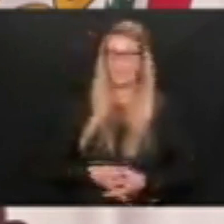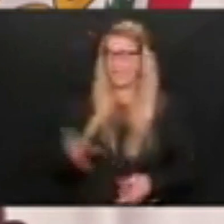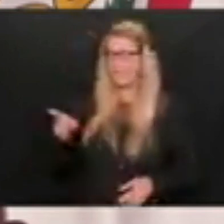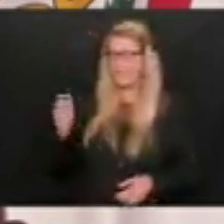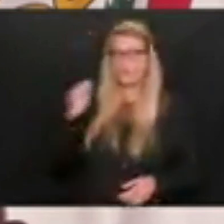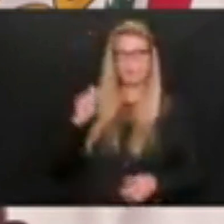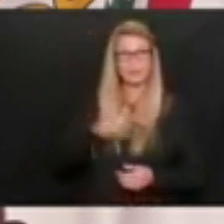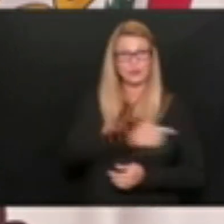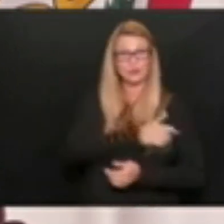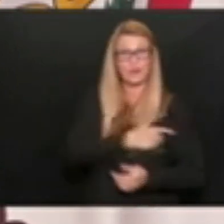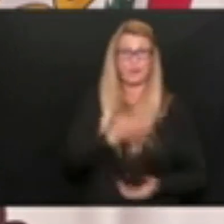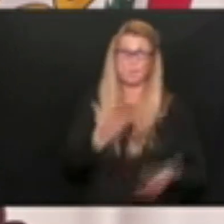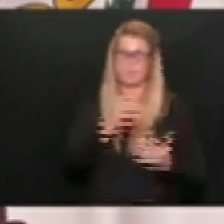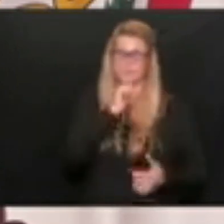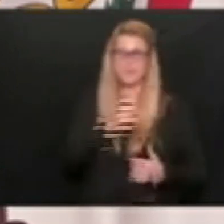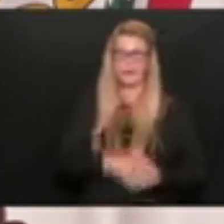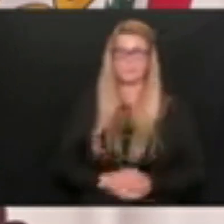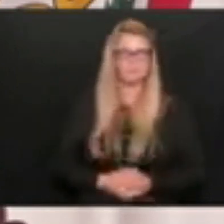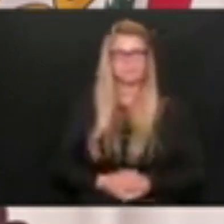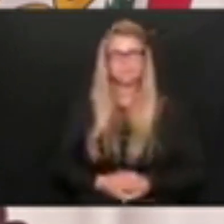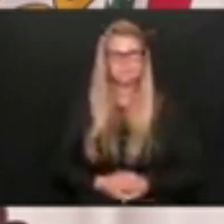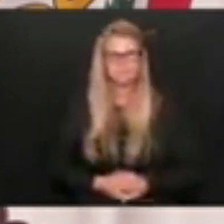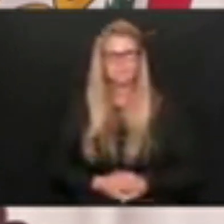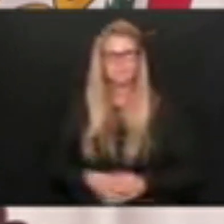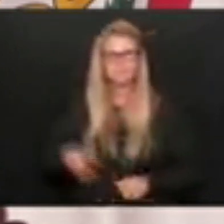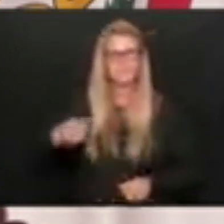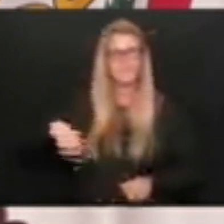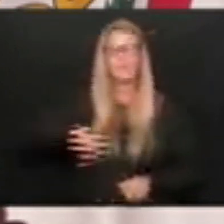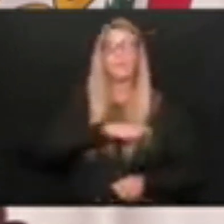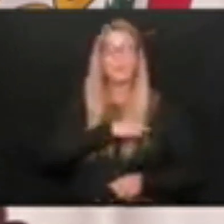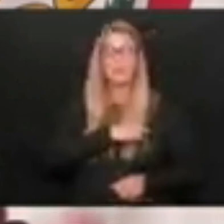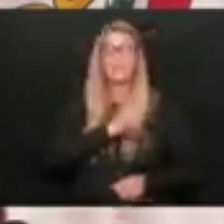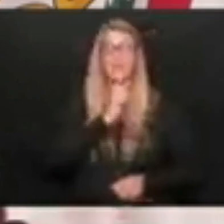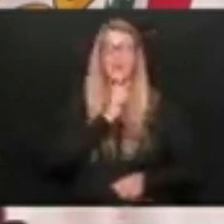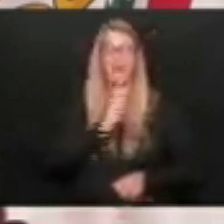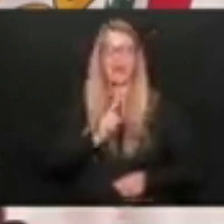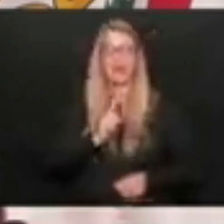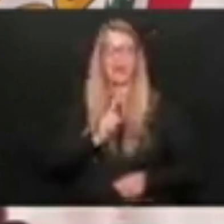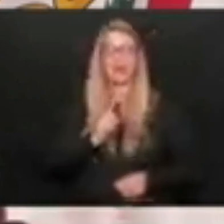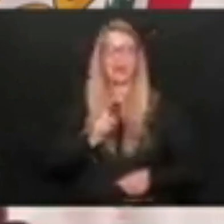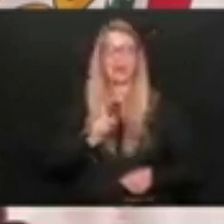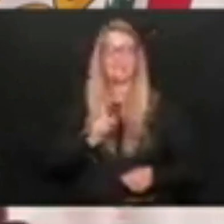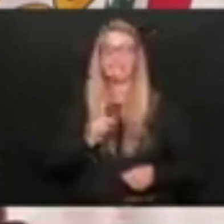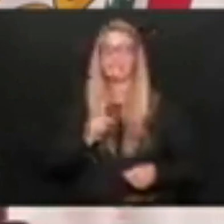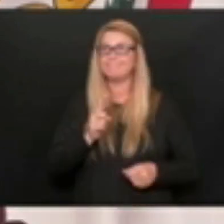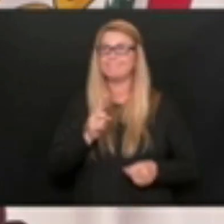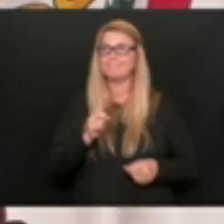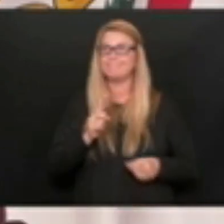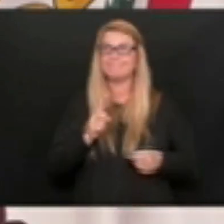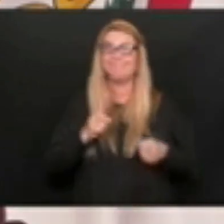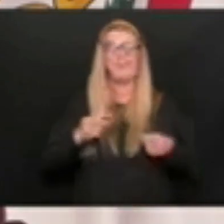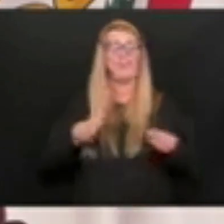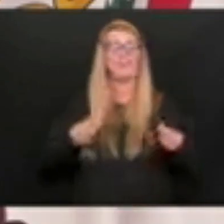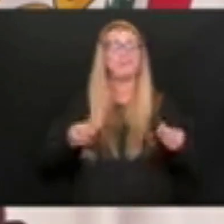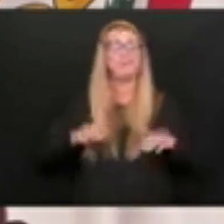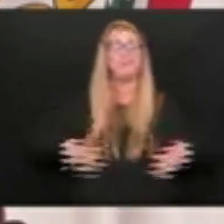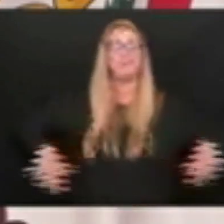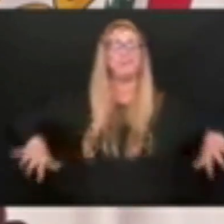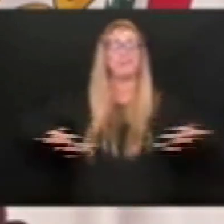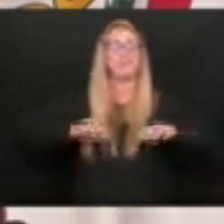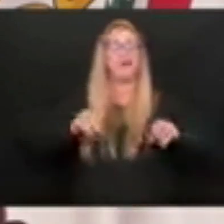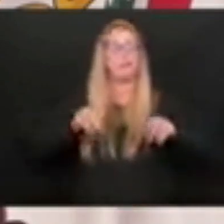none. We are a land of plenty, a land of